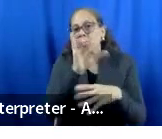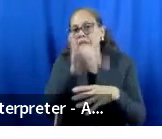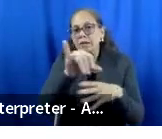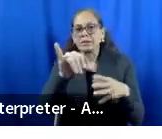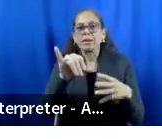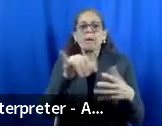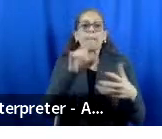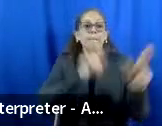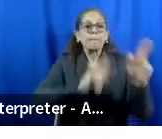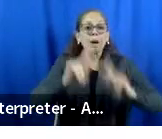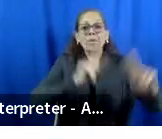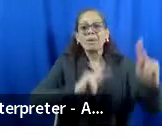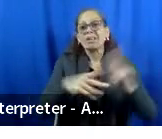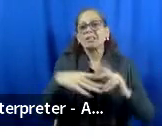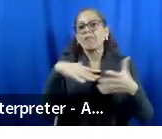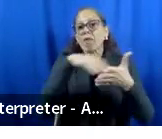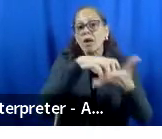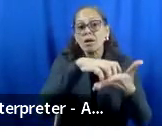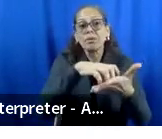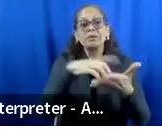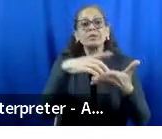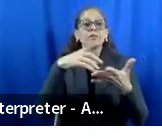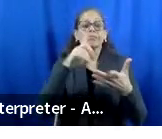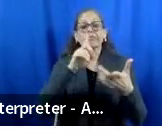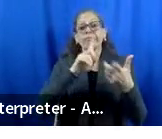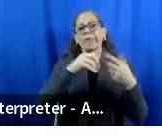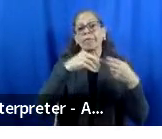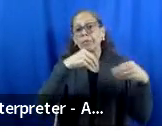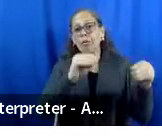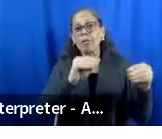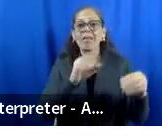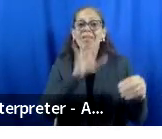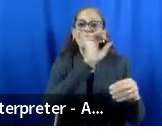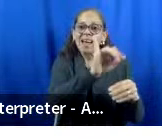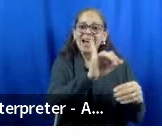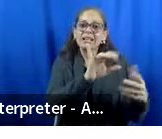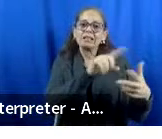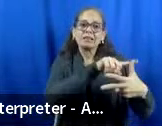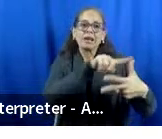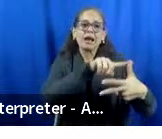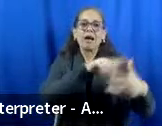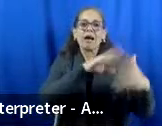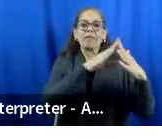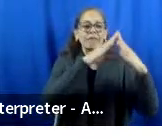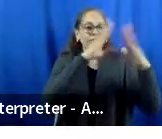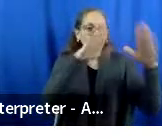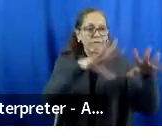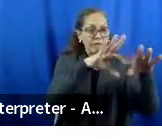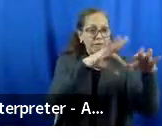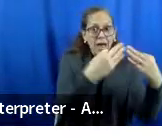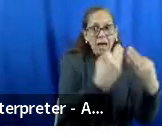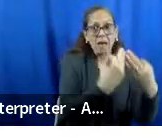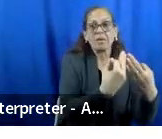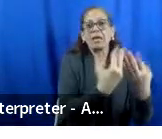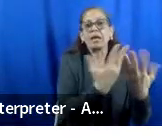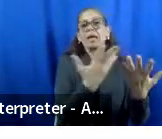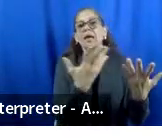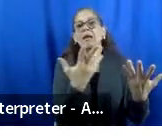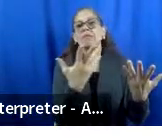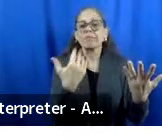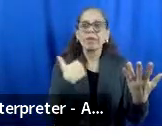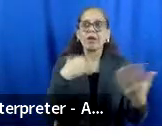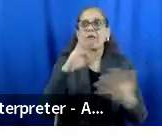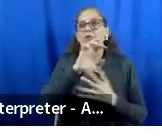is population vulnerability to displacement. These are characteristics of a household that make them more or less at